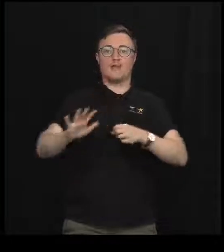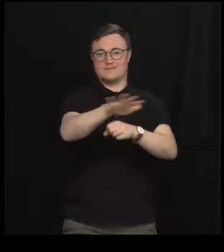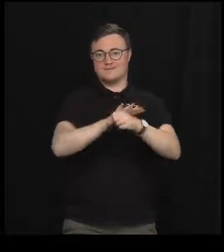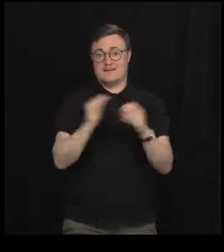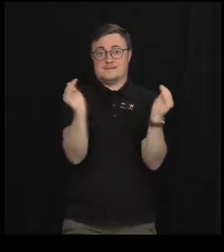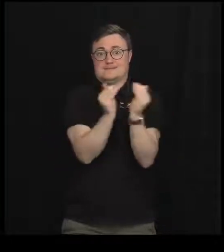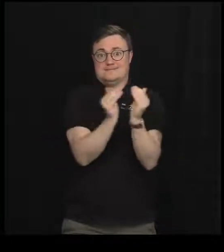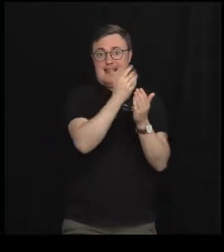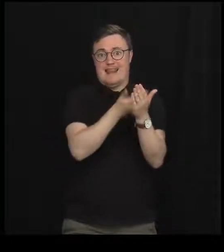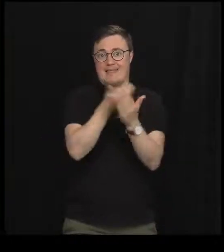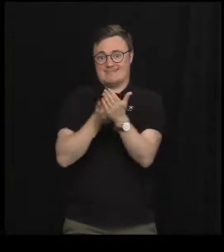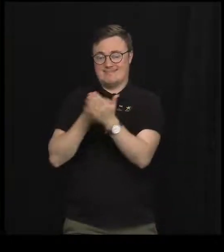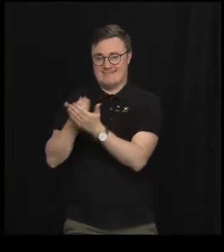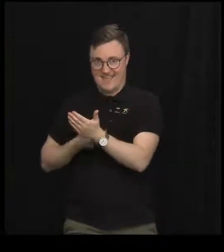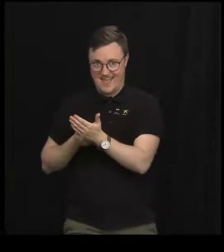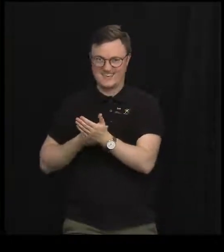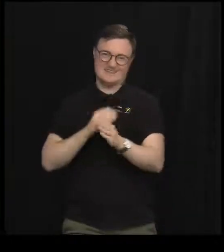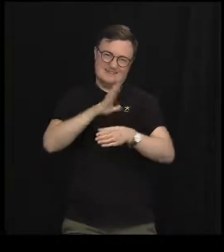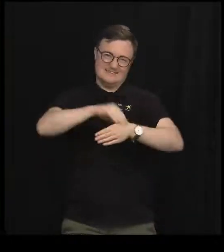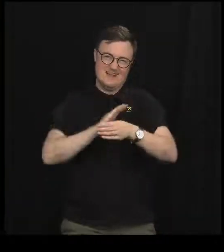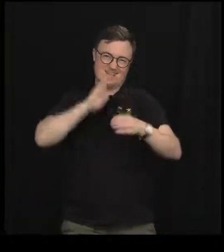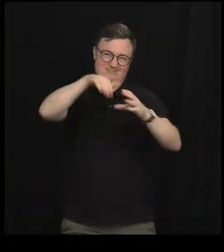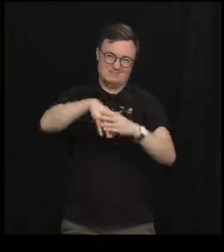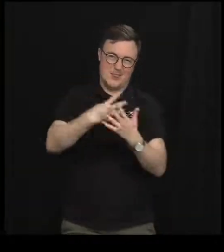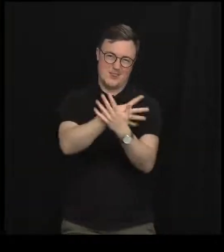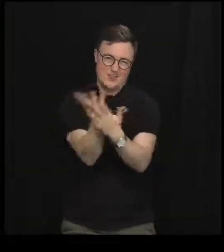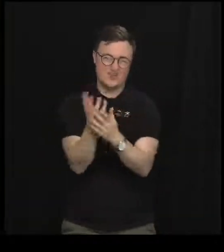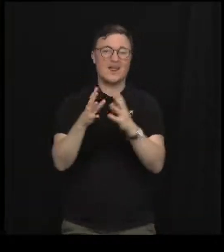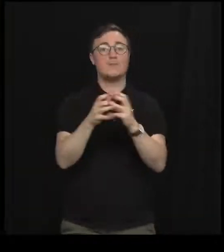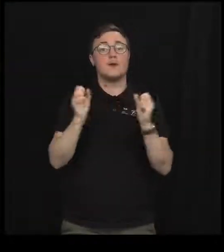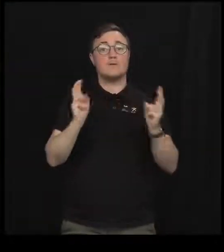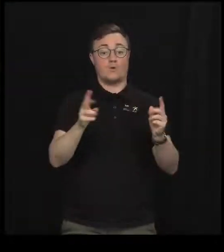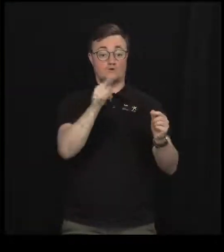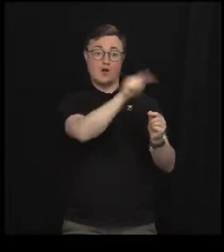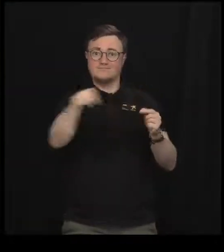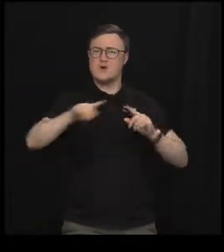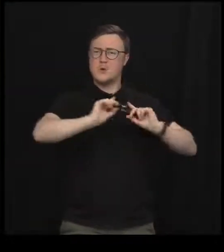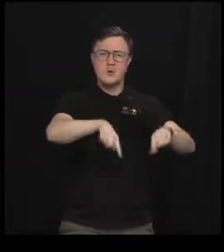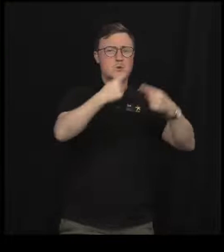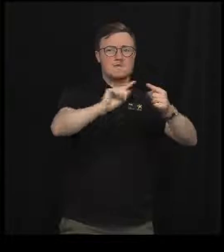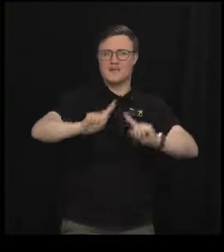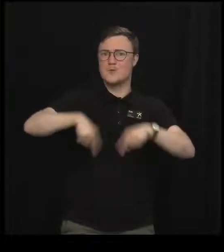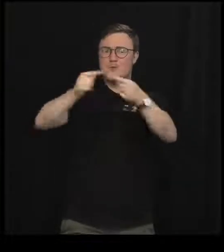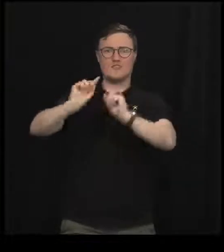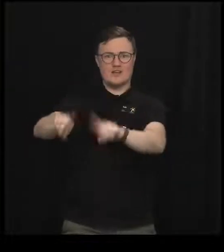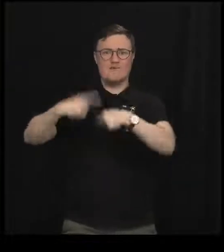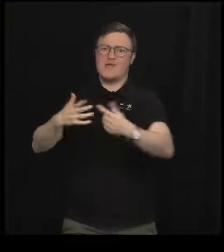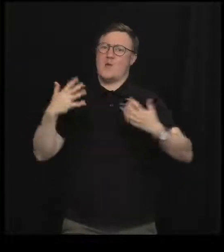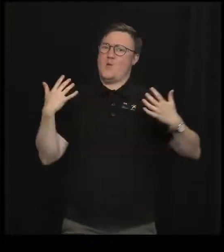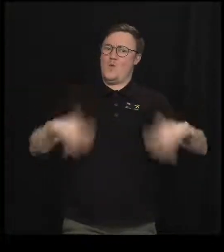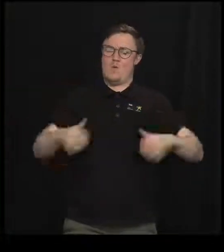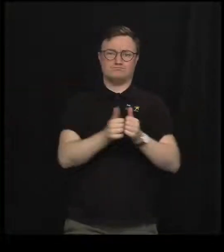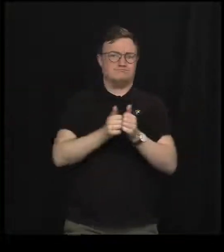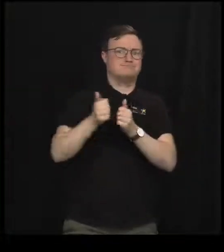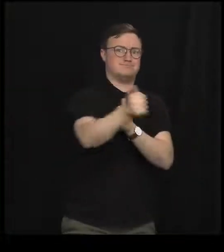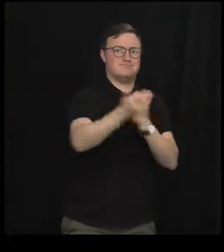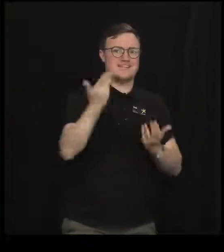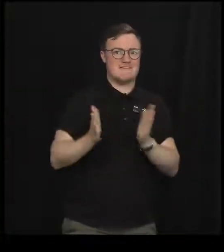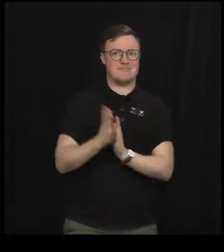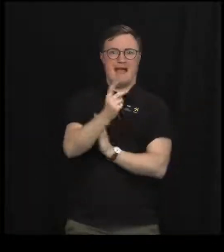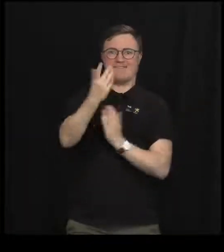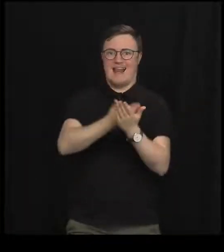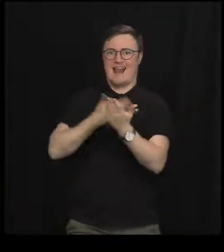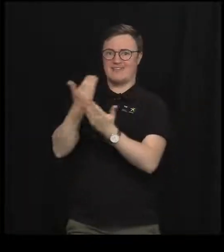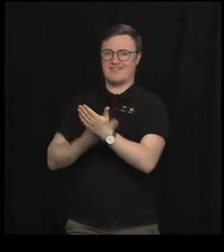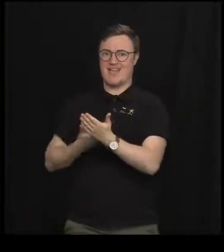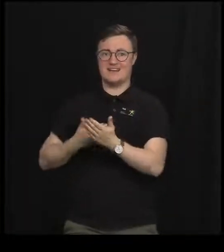it's the Nordics, but Sweden and the other Nordics are also development champions. They punch above their weight. The government does a lot of good. There's a